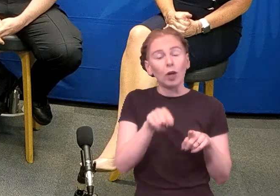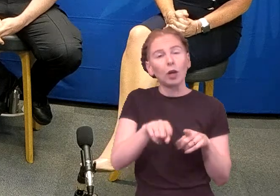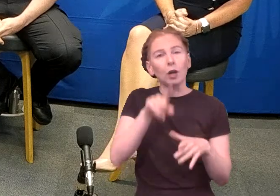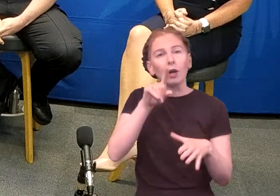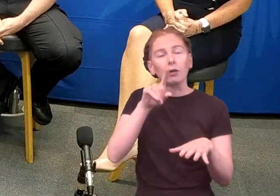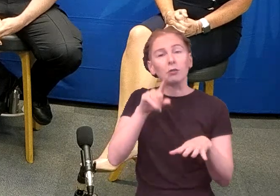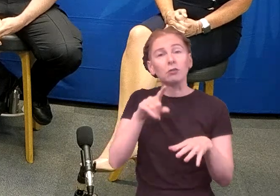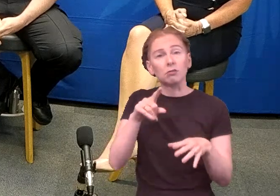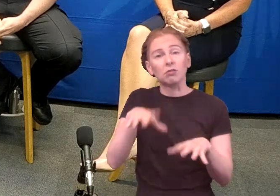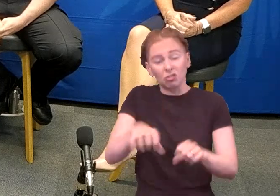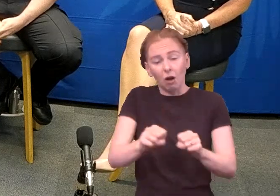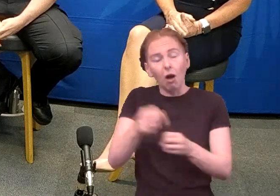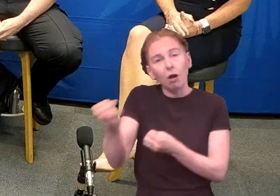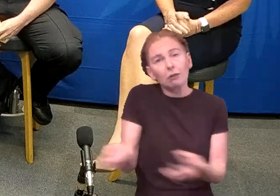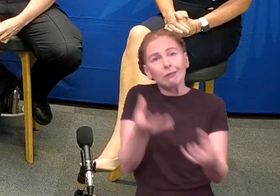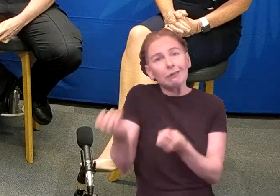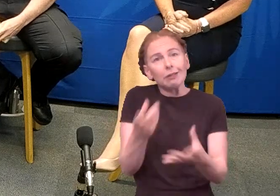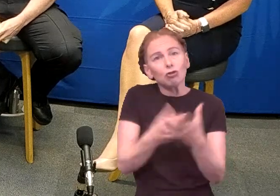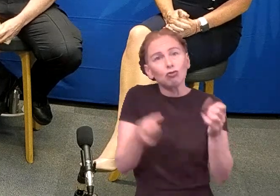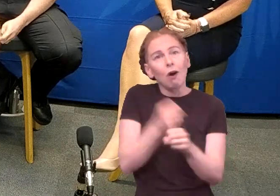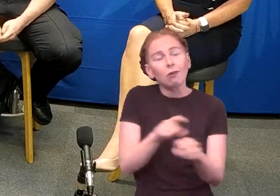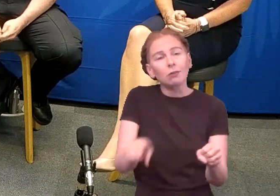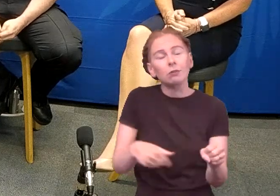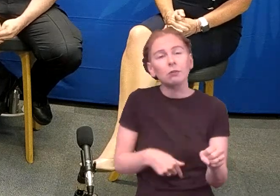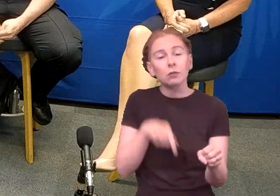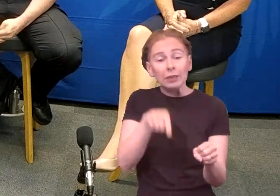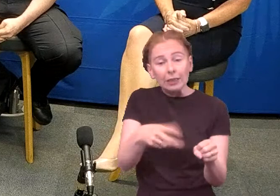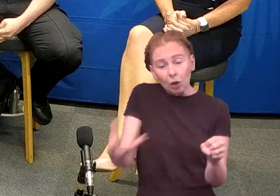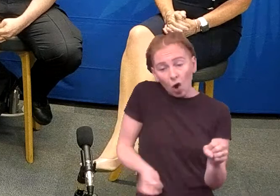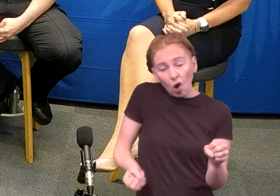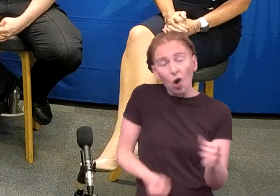think we're going to be careful not to go down into the